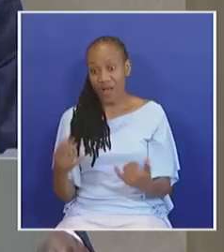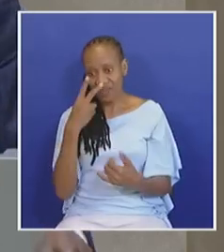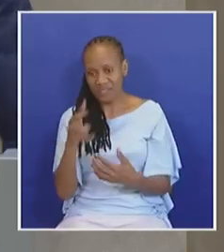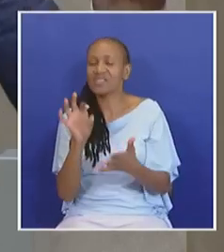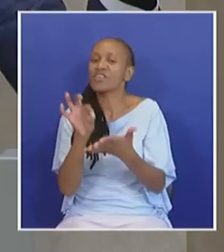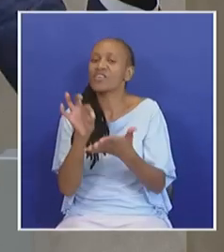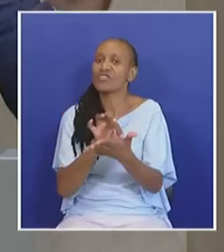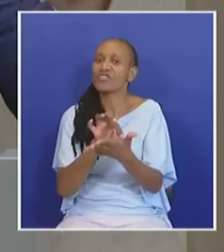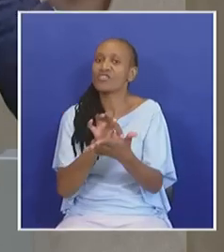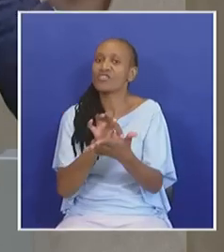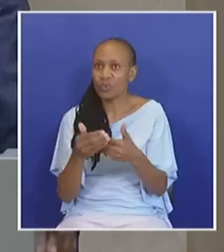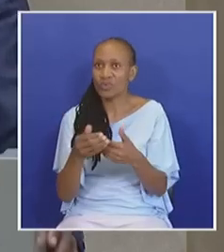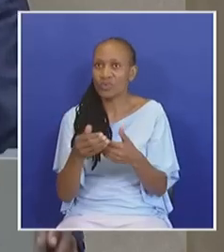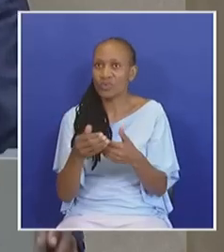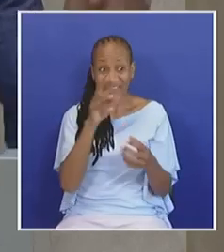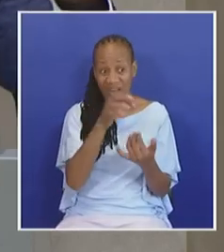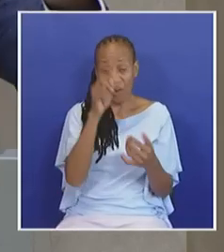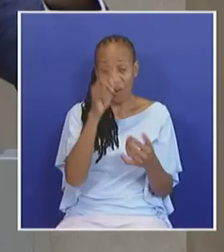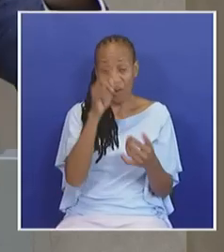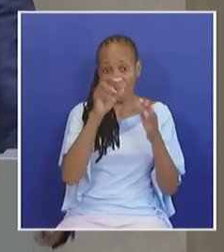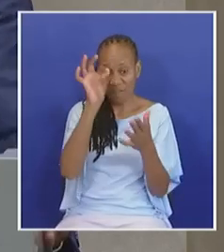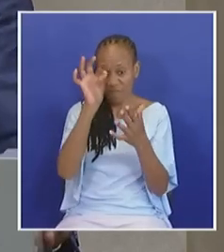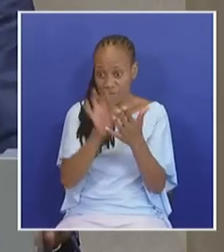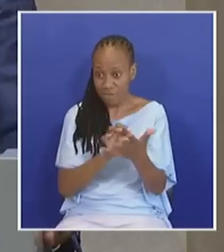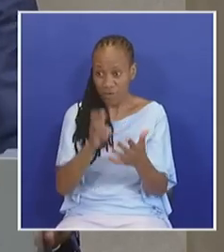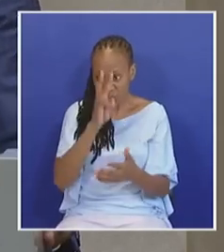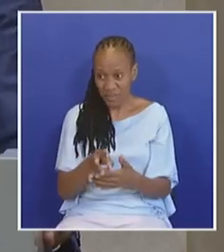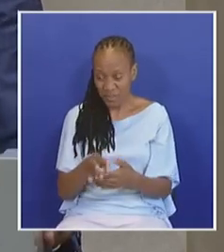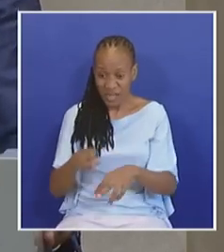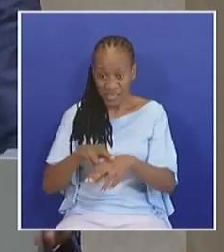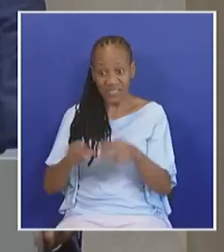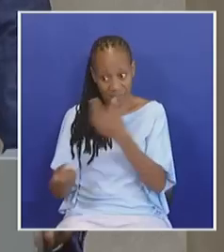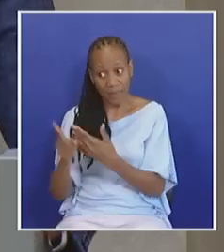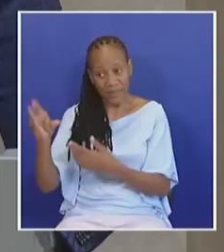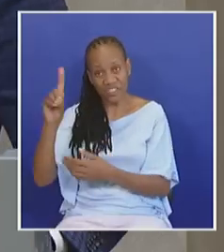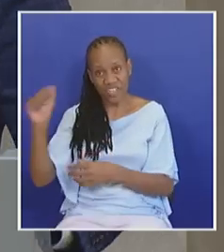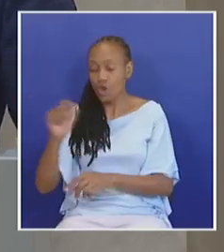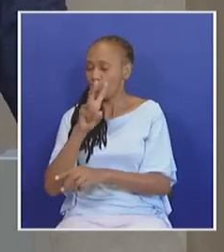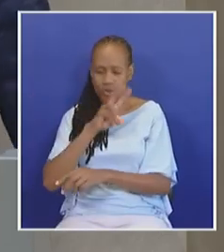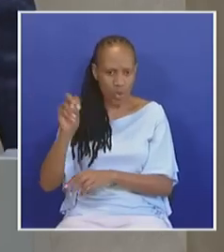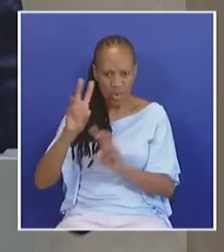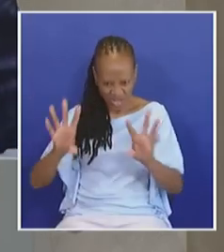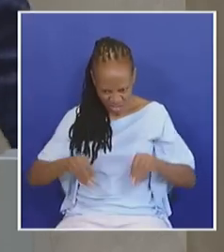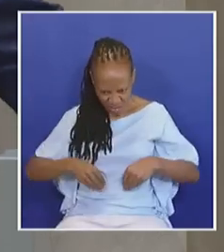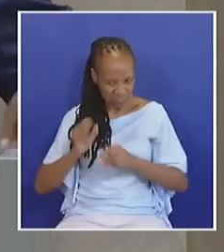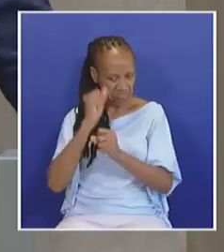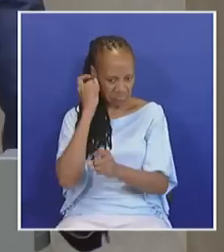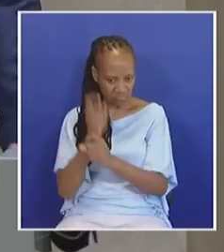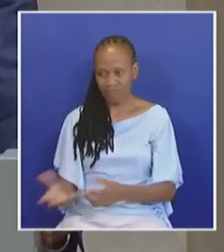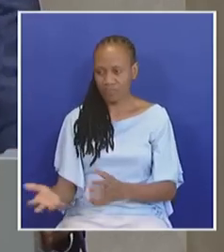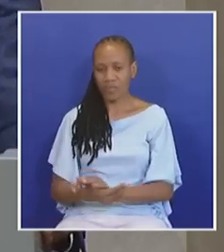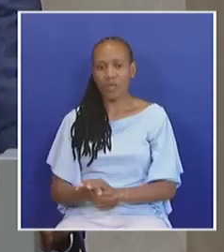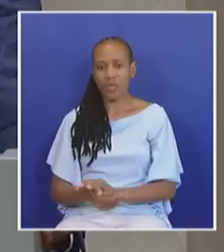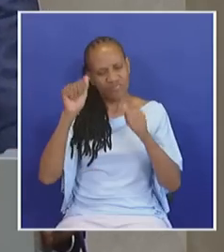monkeys will go out and vote, racist DA. No. Anyege we born. Enough is enough. Chairperson, indeed,